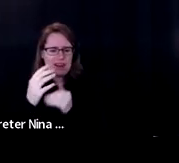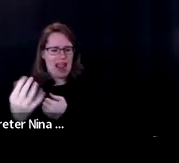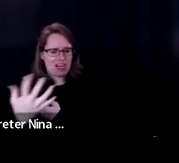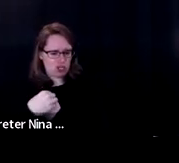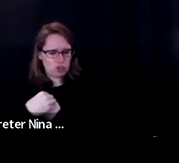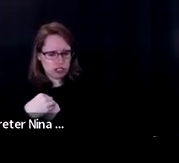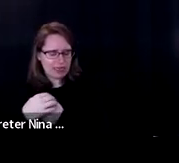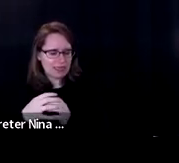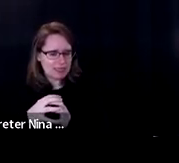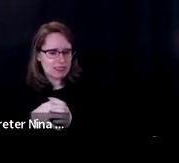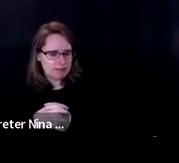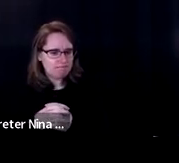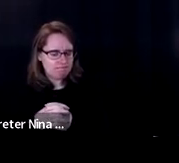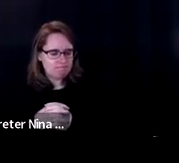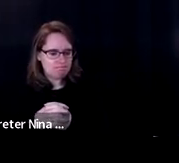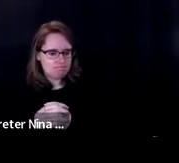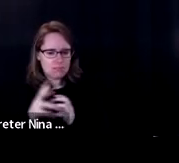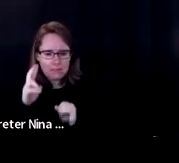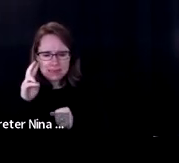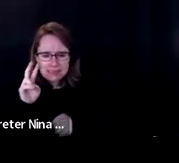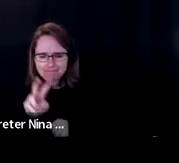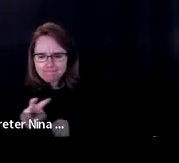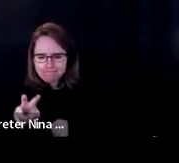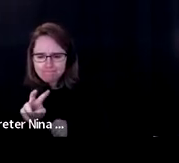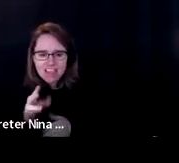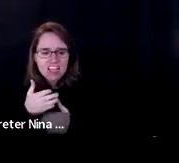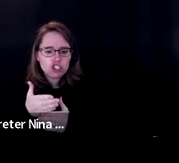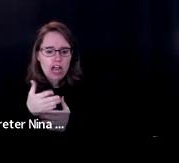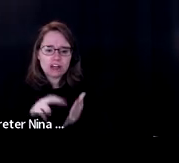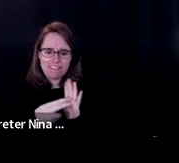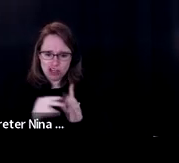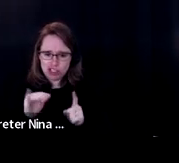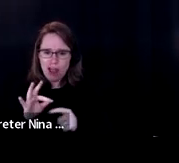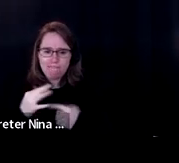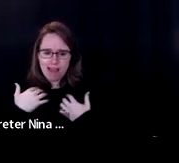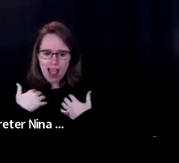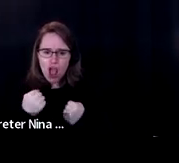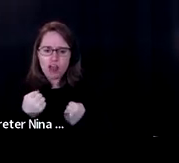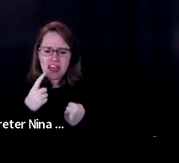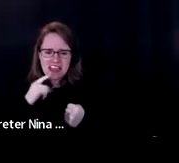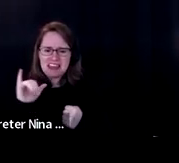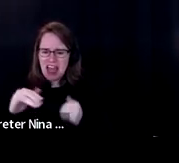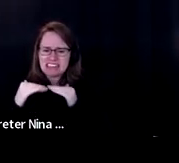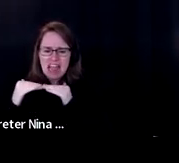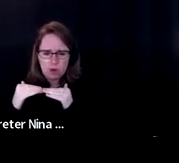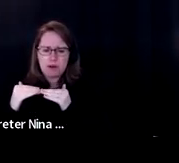Let me see. Shared definition of health, I also think goes to equitable, affordable healthcare.